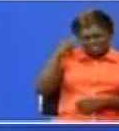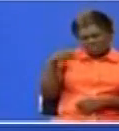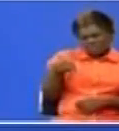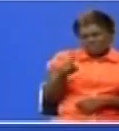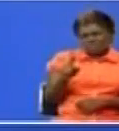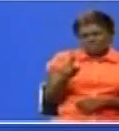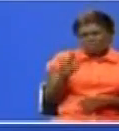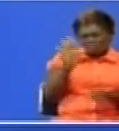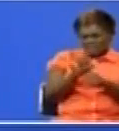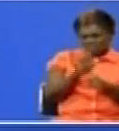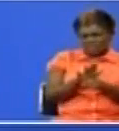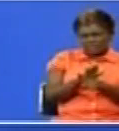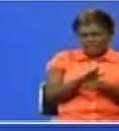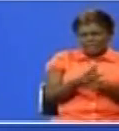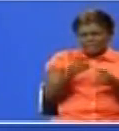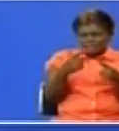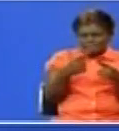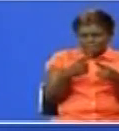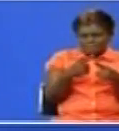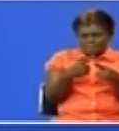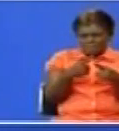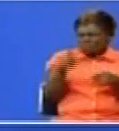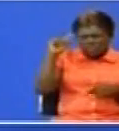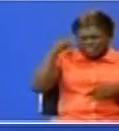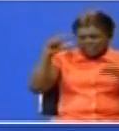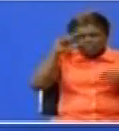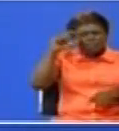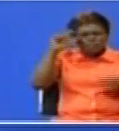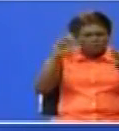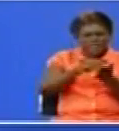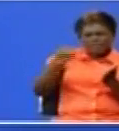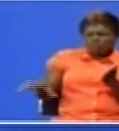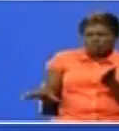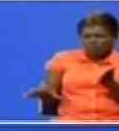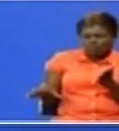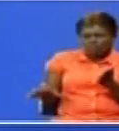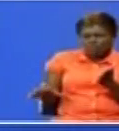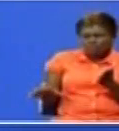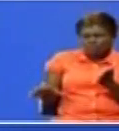I think you're over yourself. It's too much. But as we... Do you think I should take off my shades or what? No, it's fine. You can keep them. It's